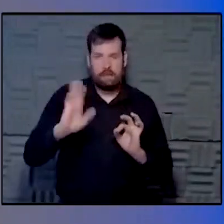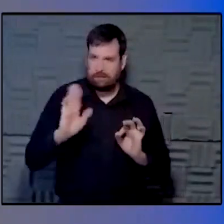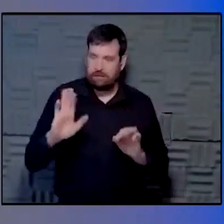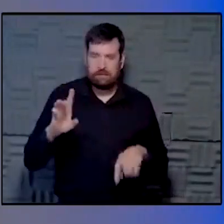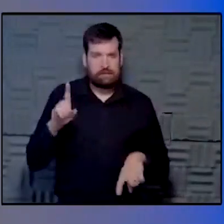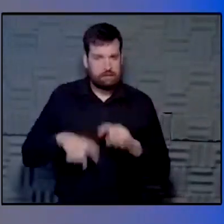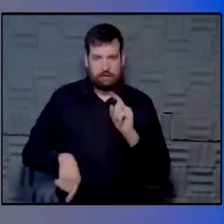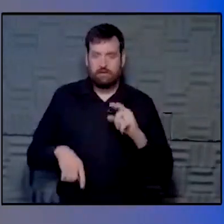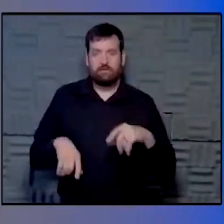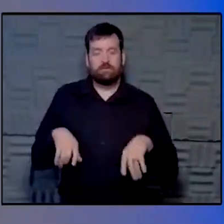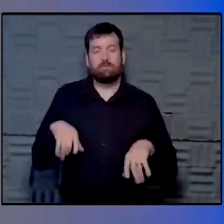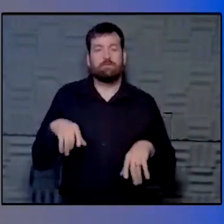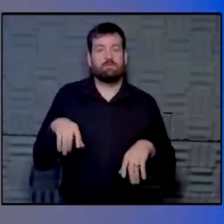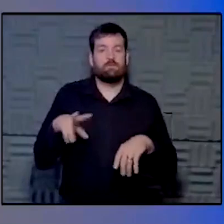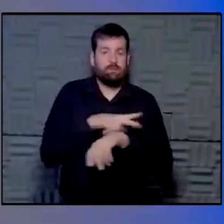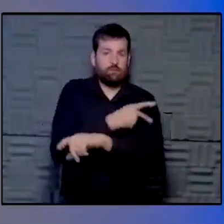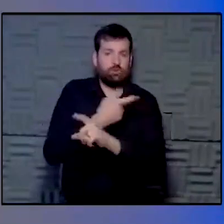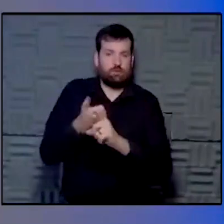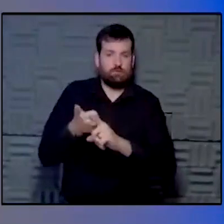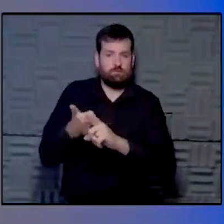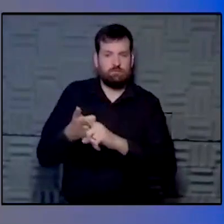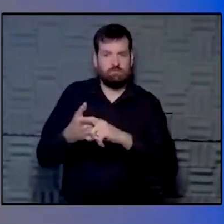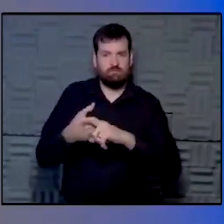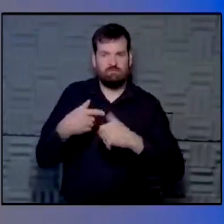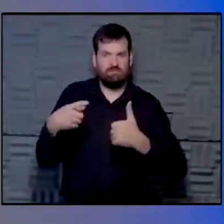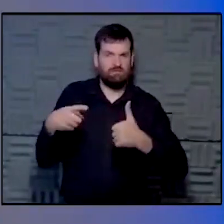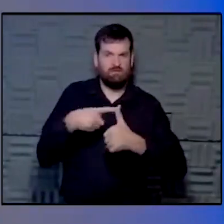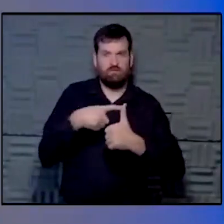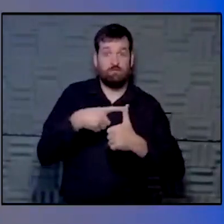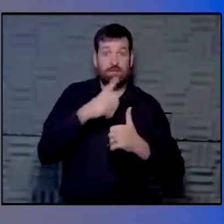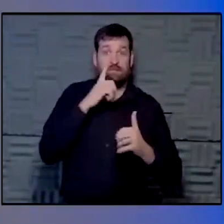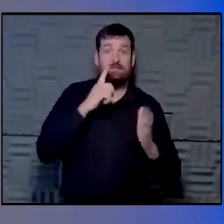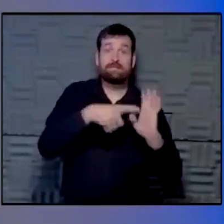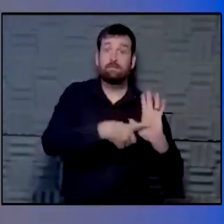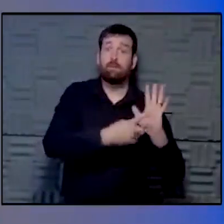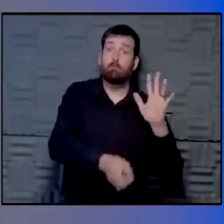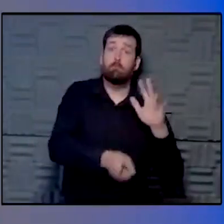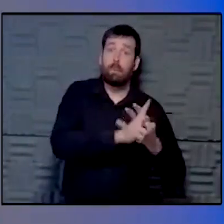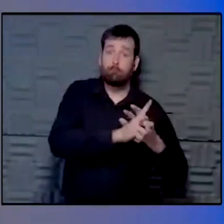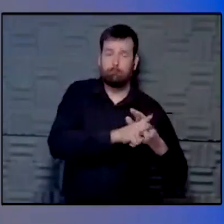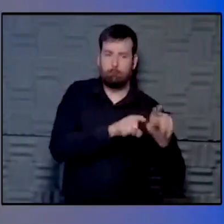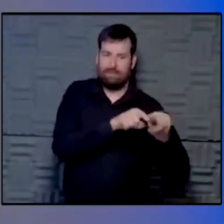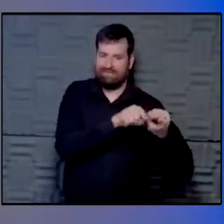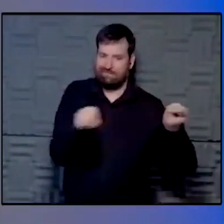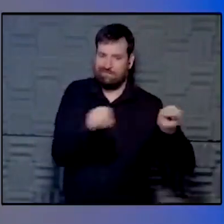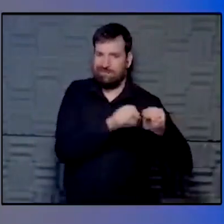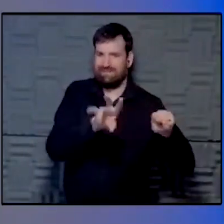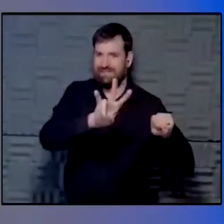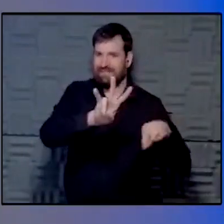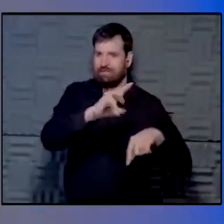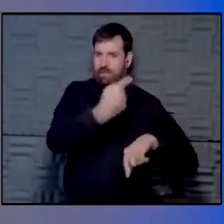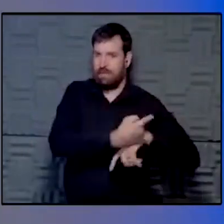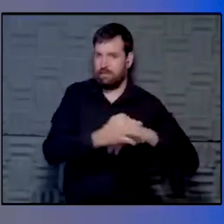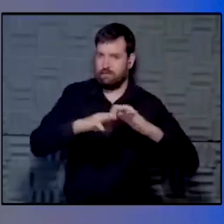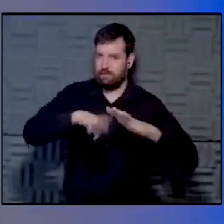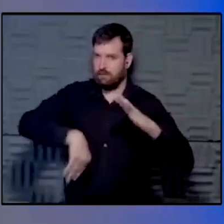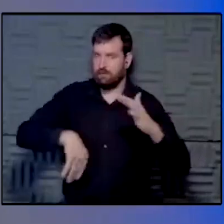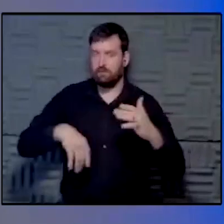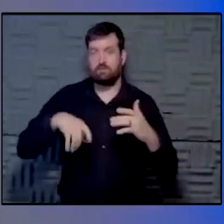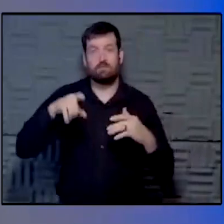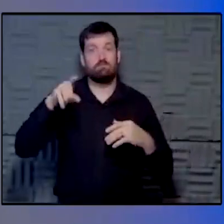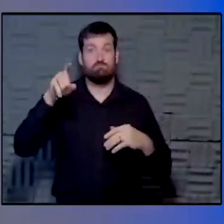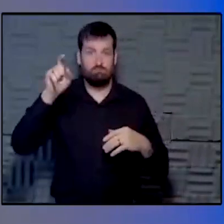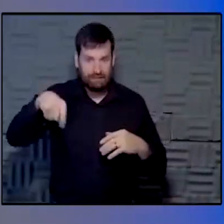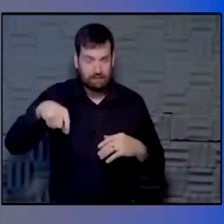at patients that are within the first week of symptoms, so first 7 days, and have to be within first